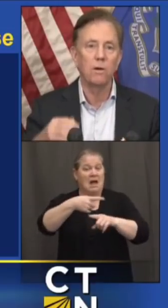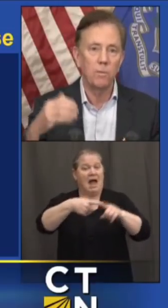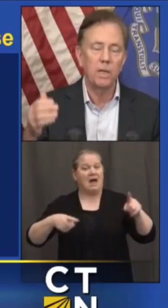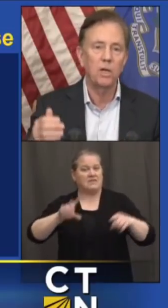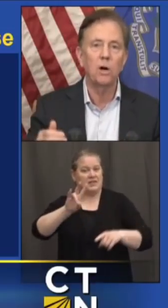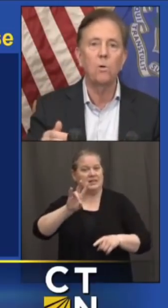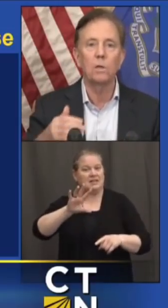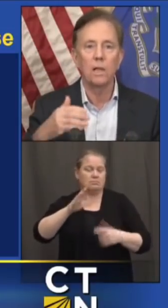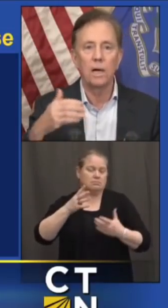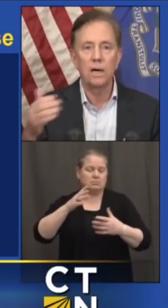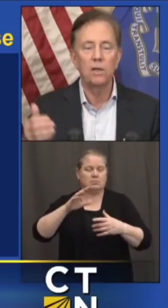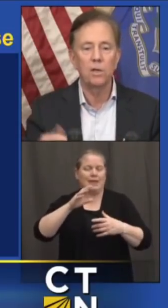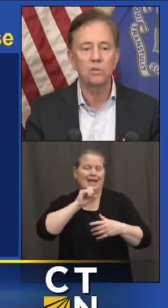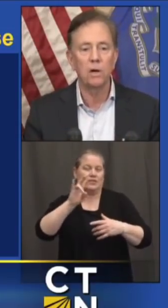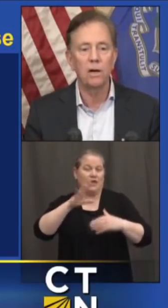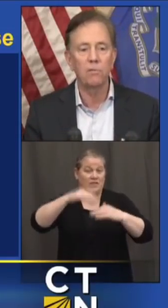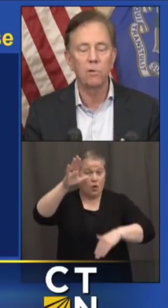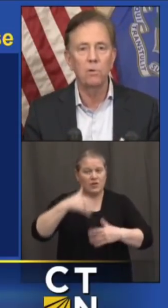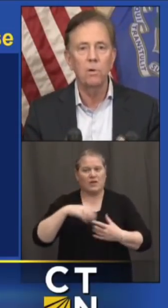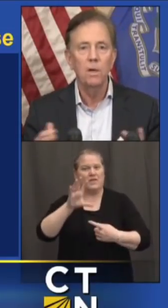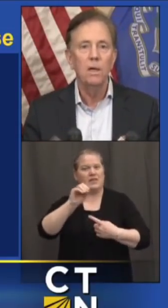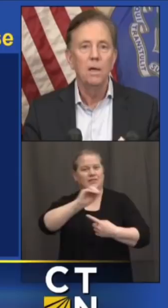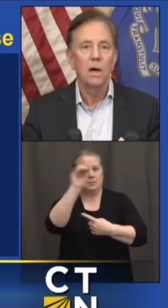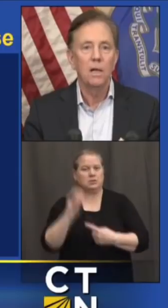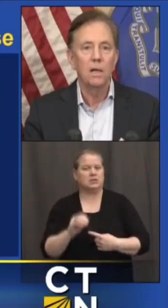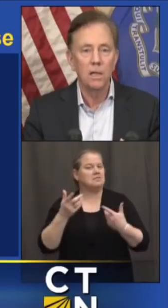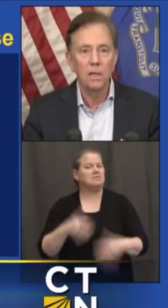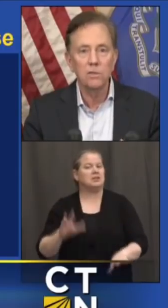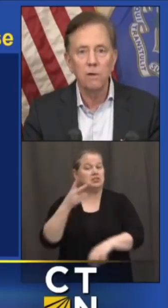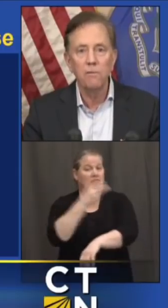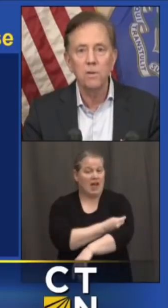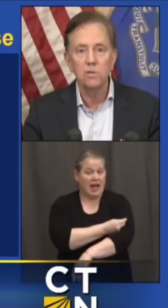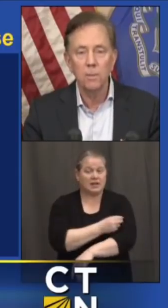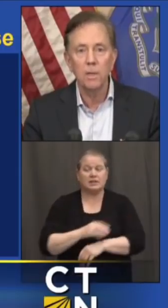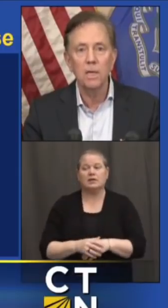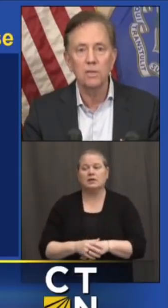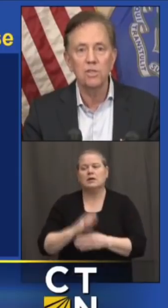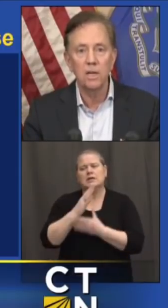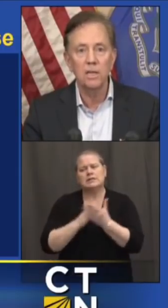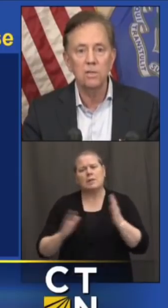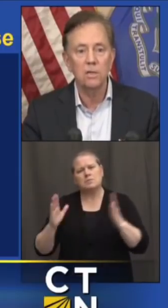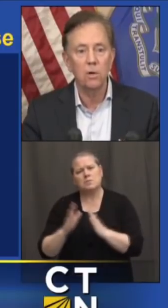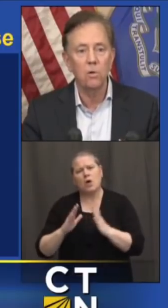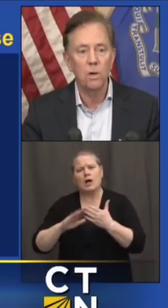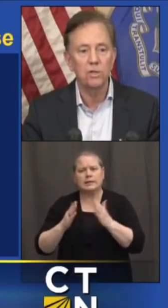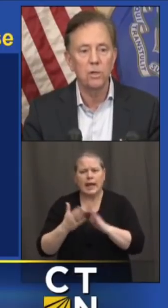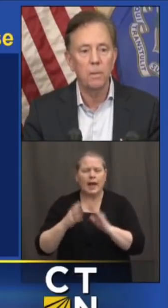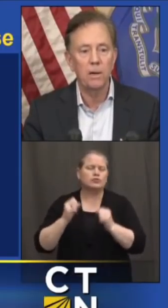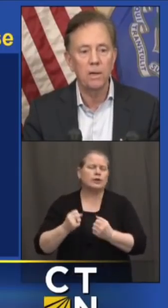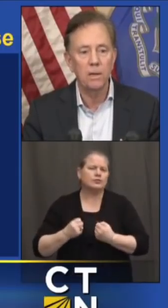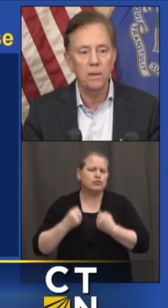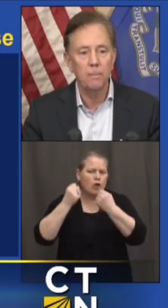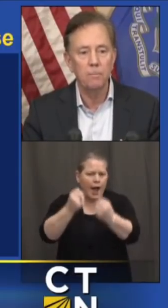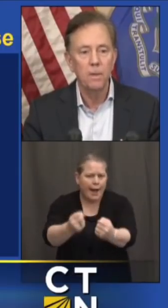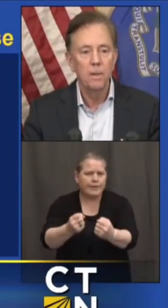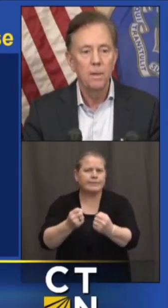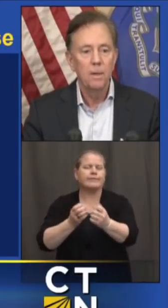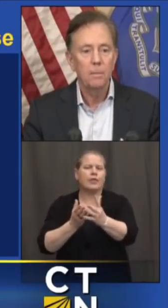towns where everybody can go online, you can drive through. A little tougher in some of the cities, no question about